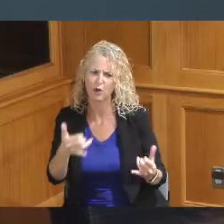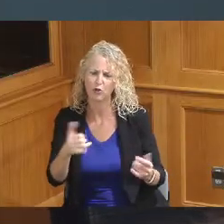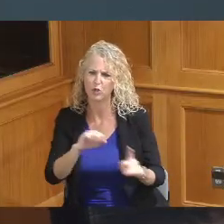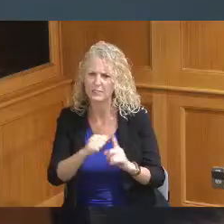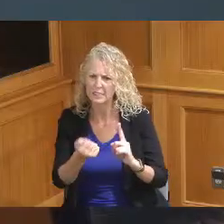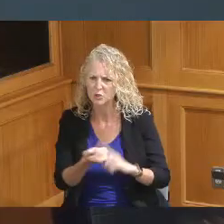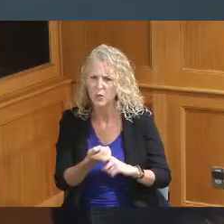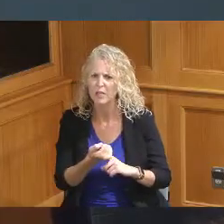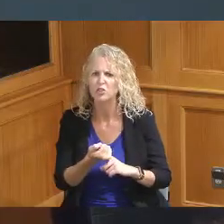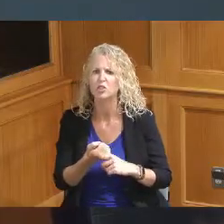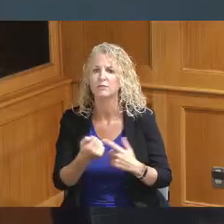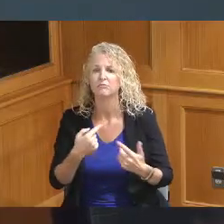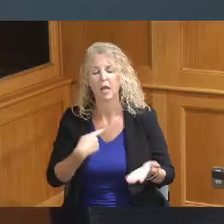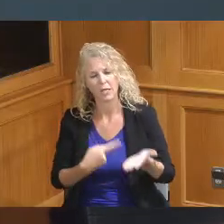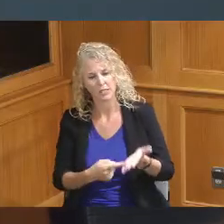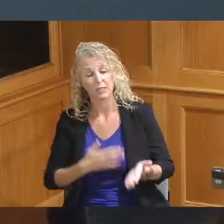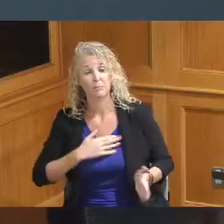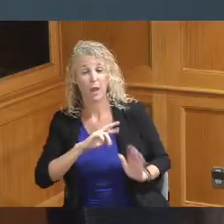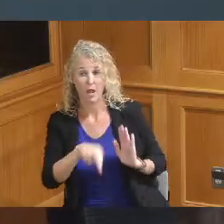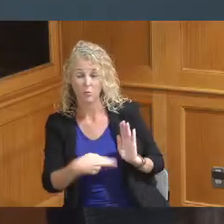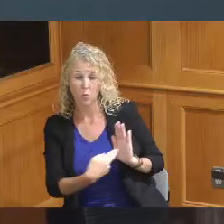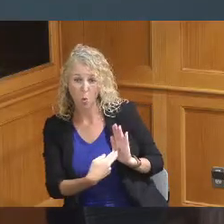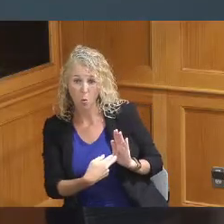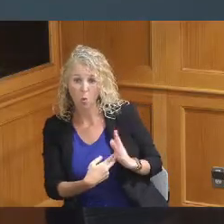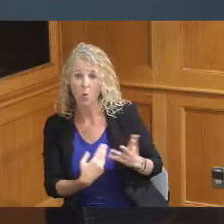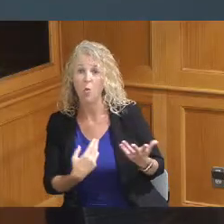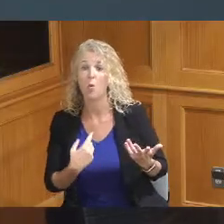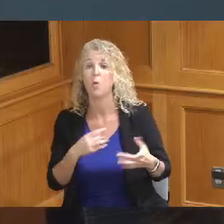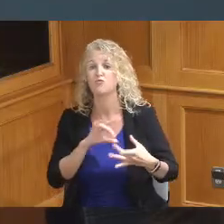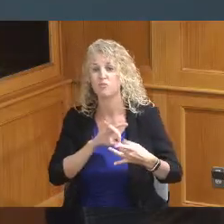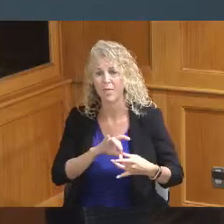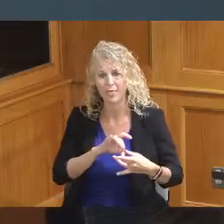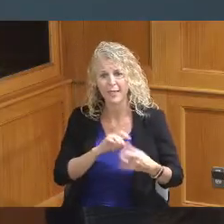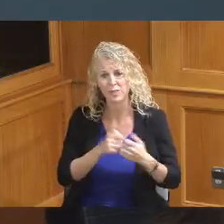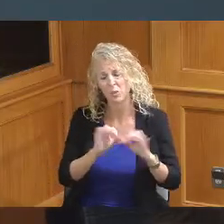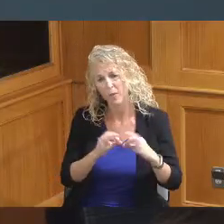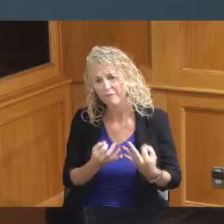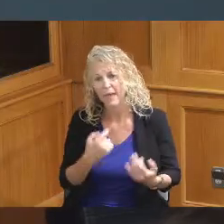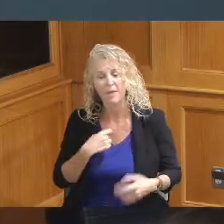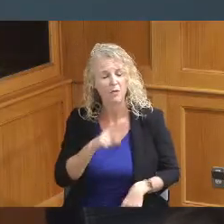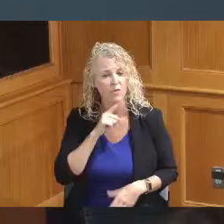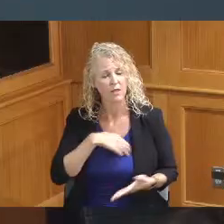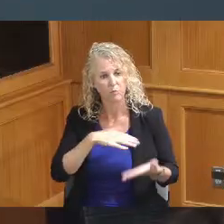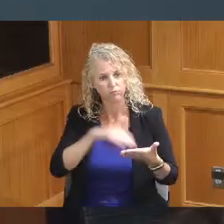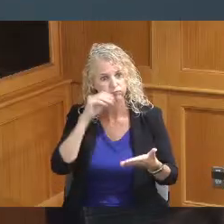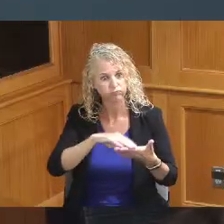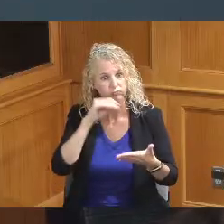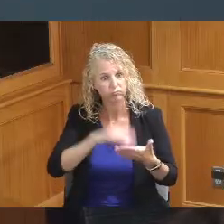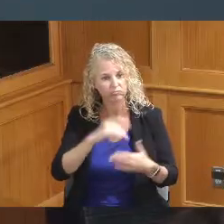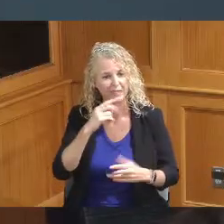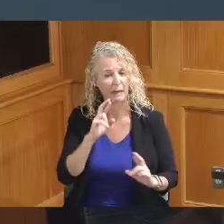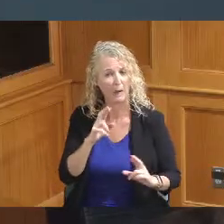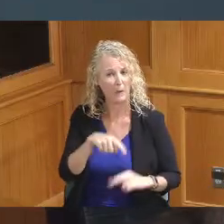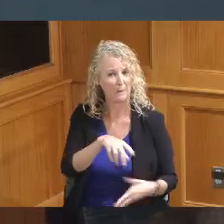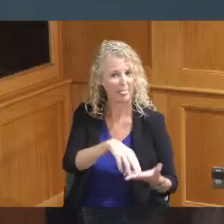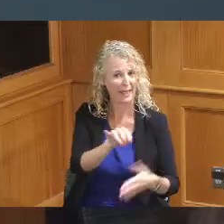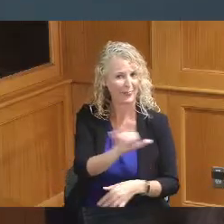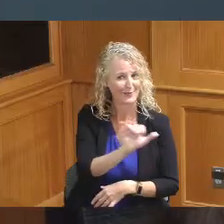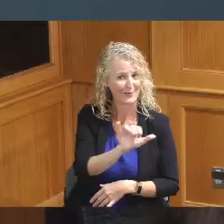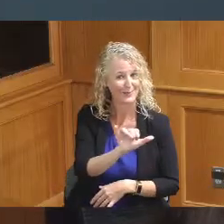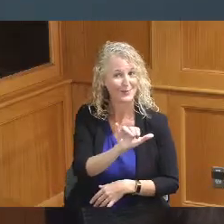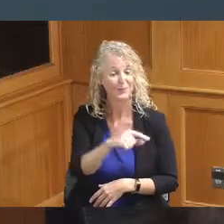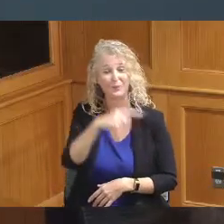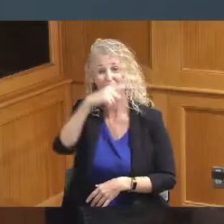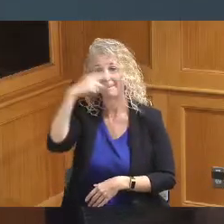the commissioner role and also talked about relationships. So I learned a lot, and I think they did too. And I attended the